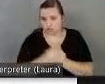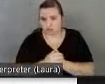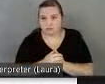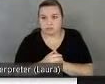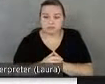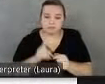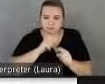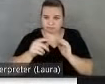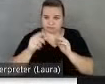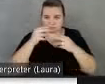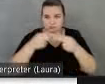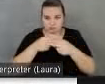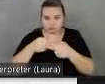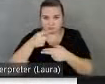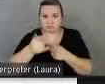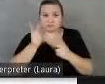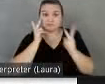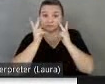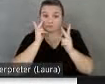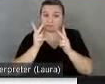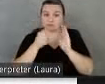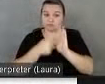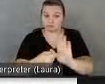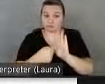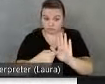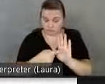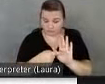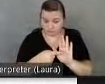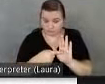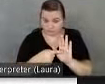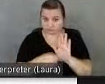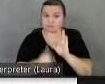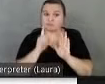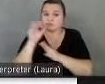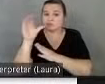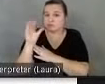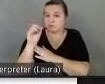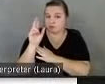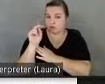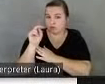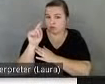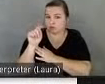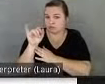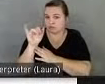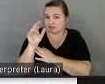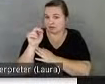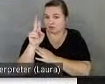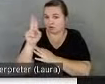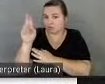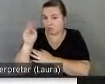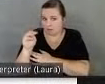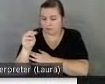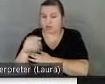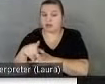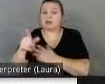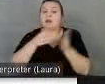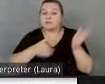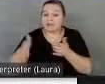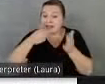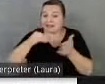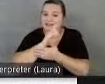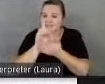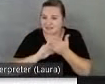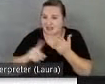the slide here, this visual representation, is there's a continuum, and there's a way of planning and designing for that